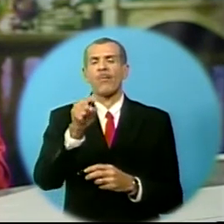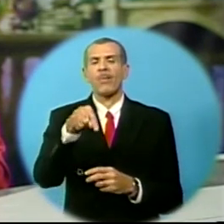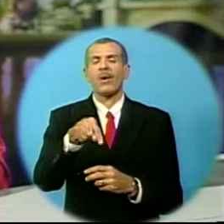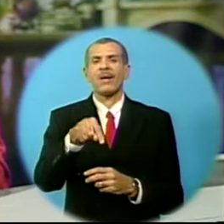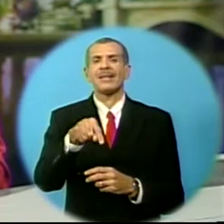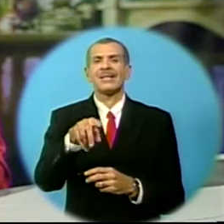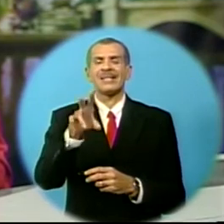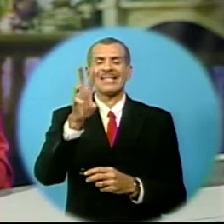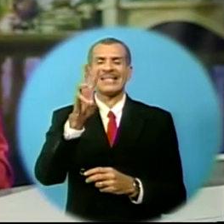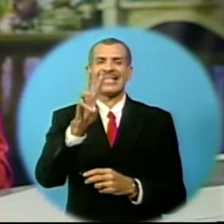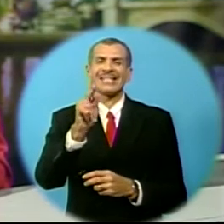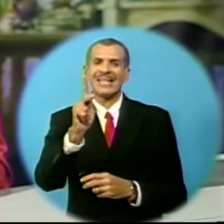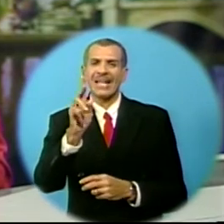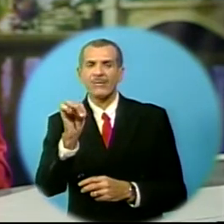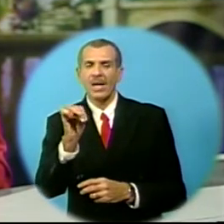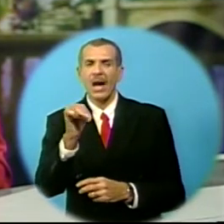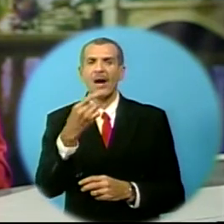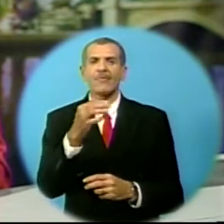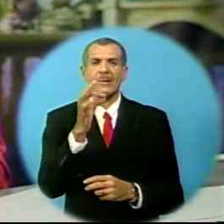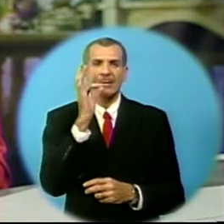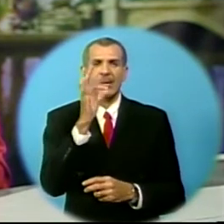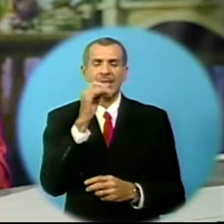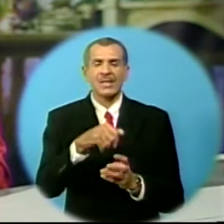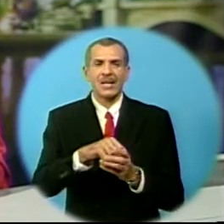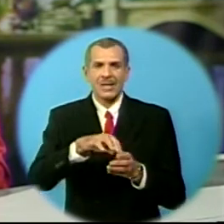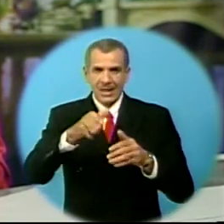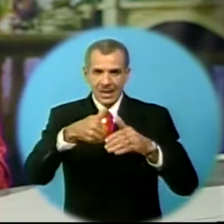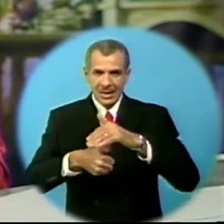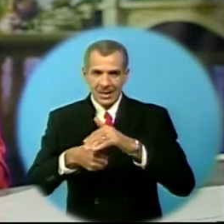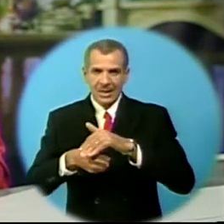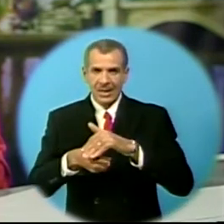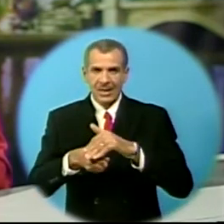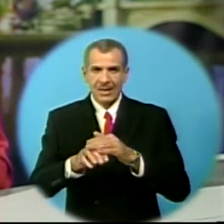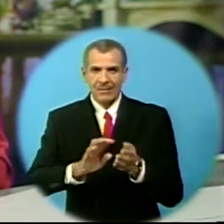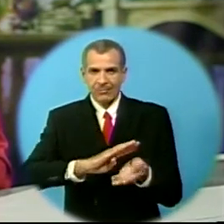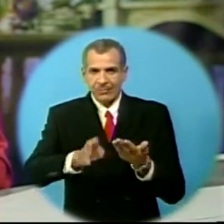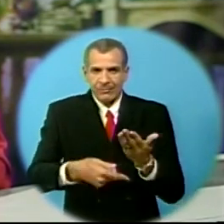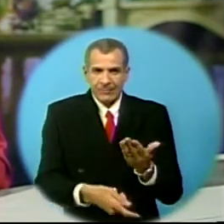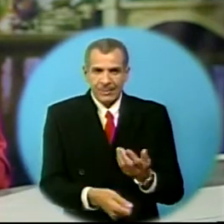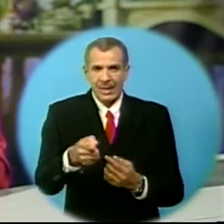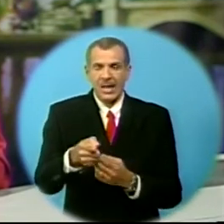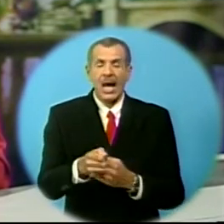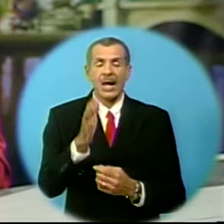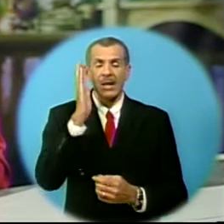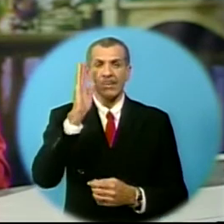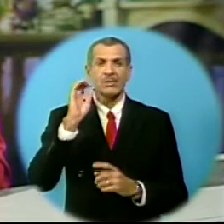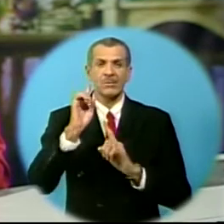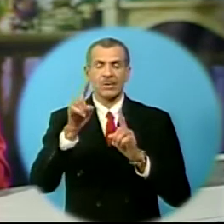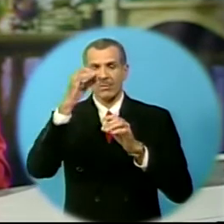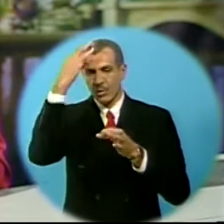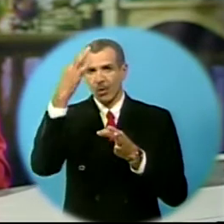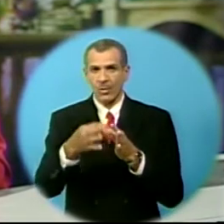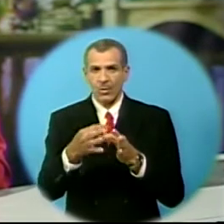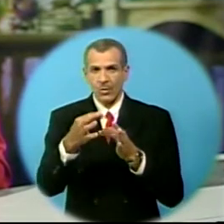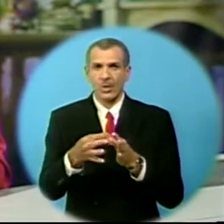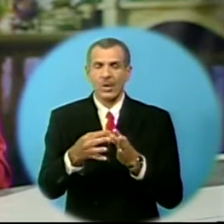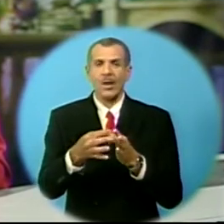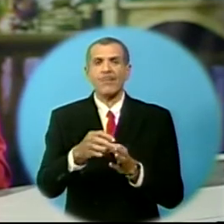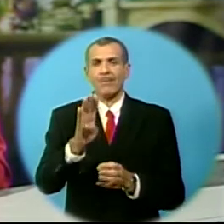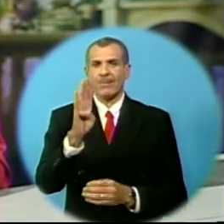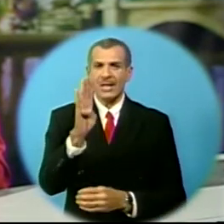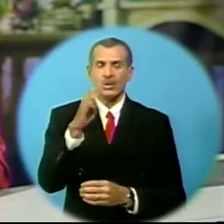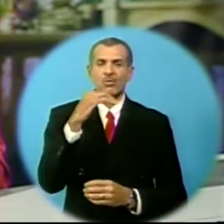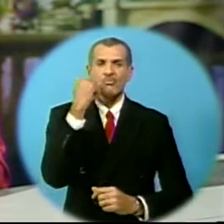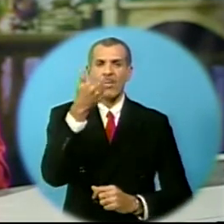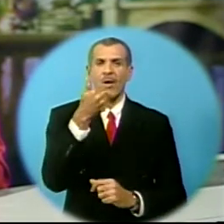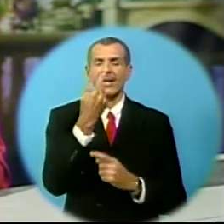kilograms was allegedly discovered concealed in a false compartment of his suitcase. Reid is to appear at the District B Magistrates Court